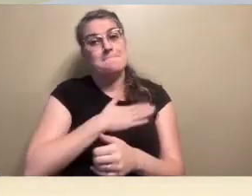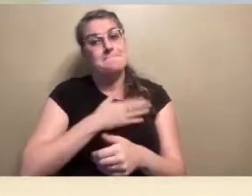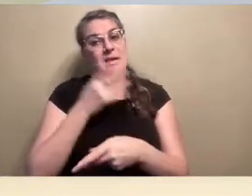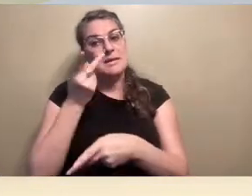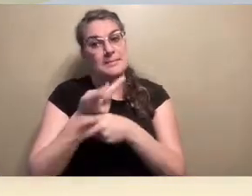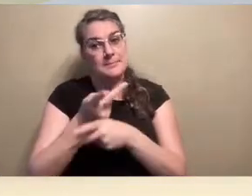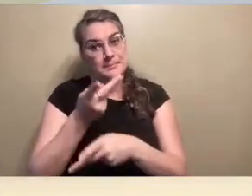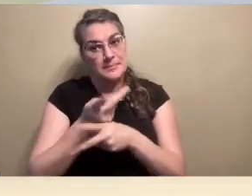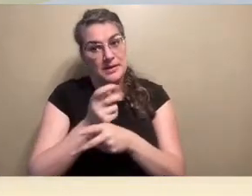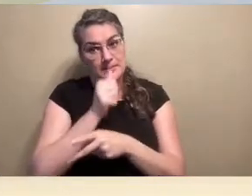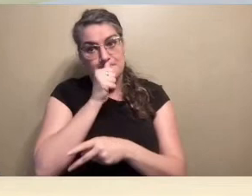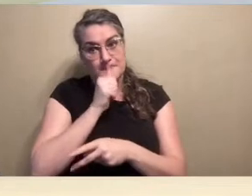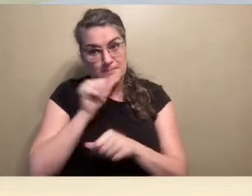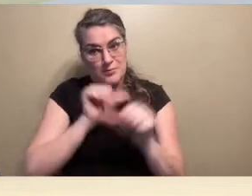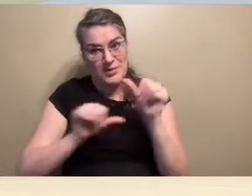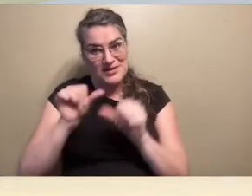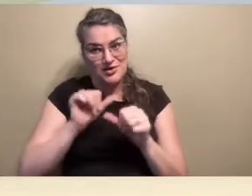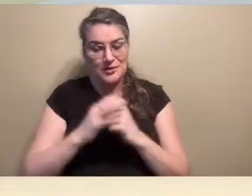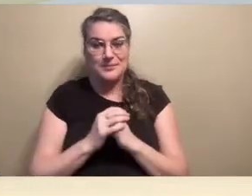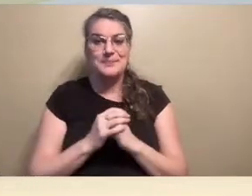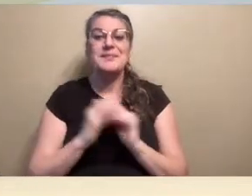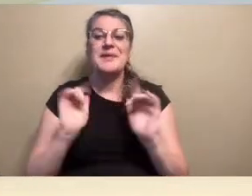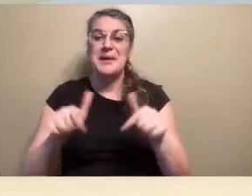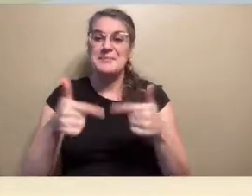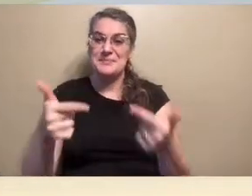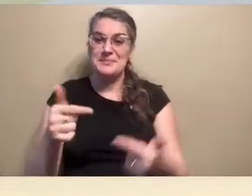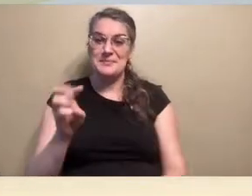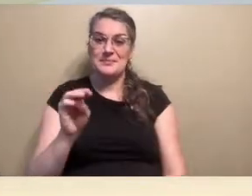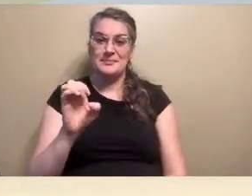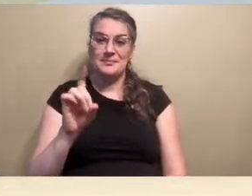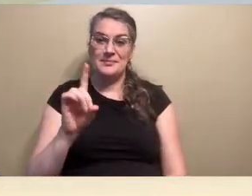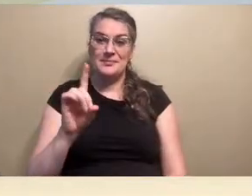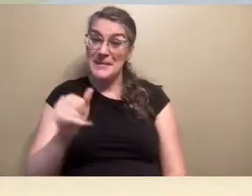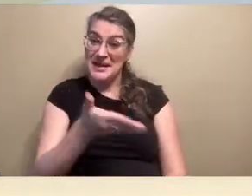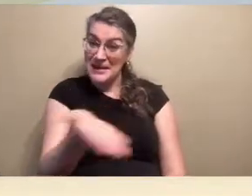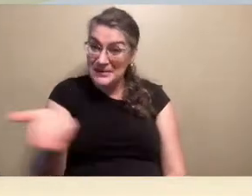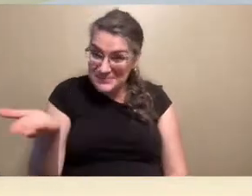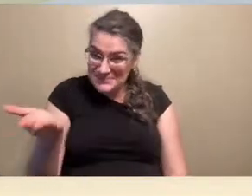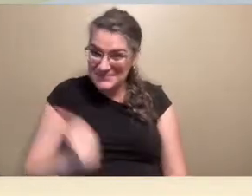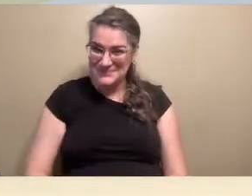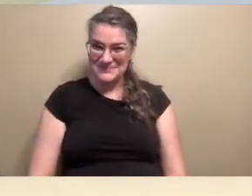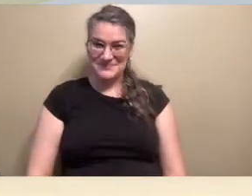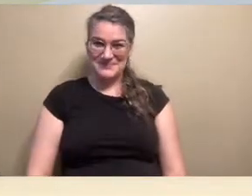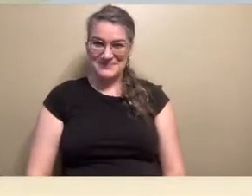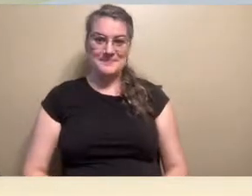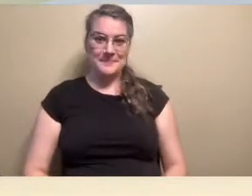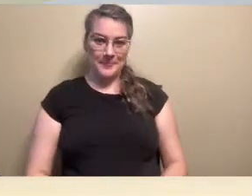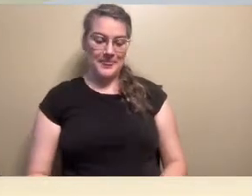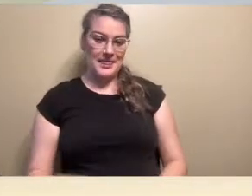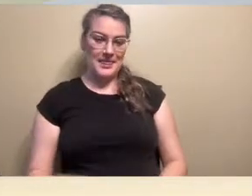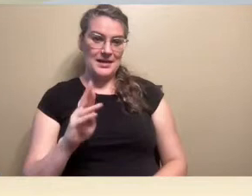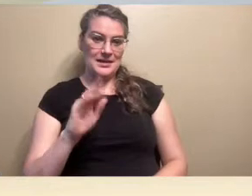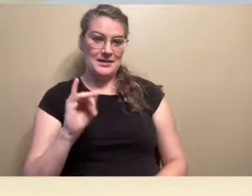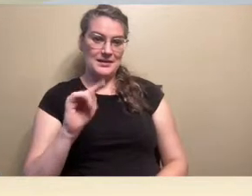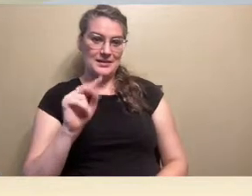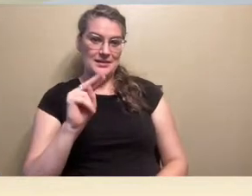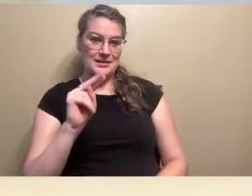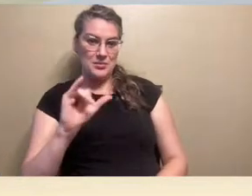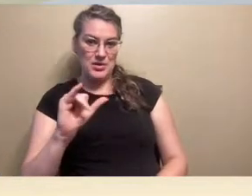And I'll now take questions right from, yes. Brittany Spencer,